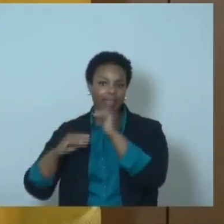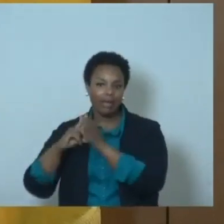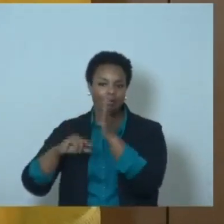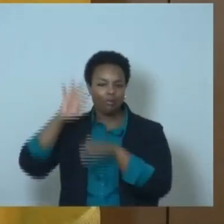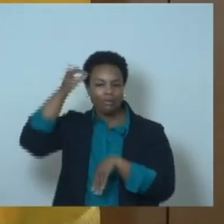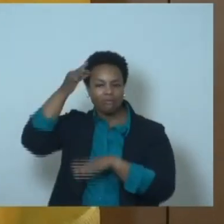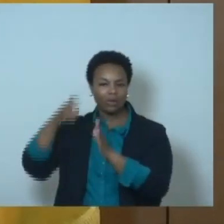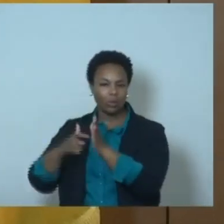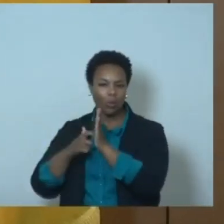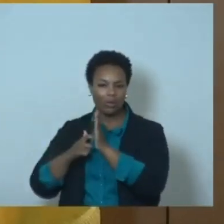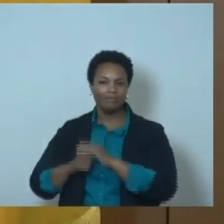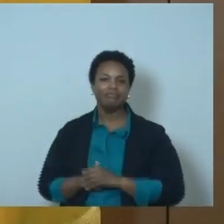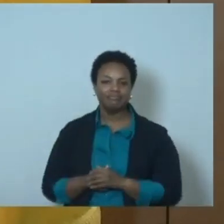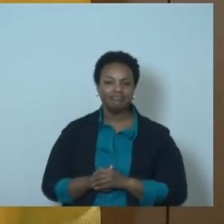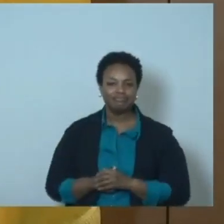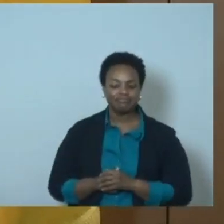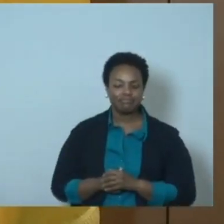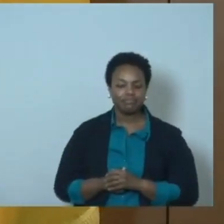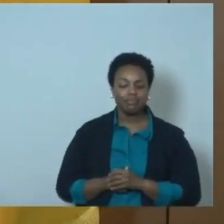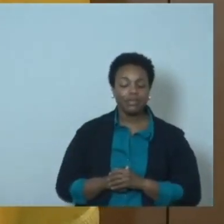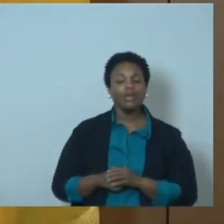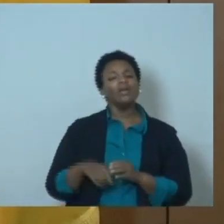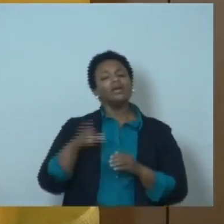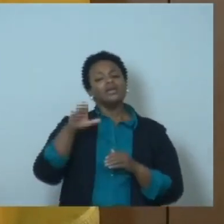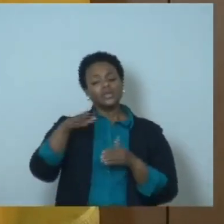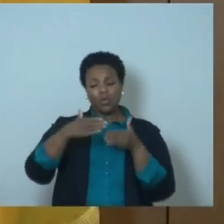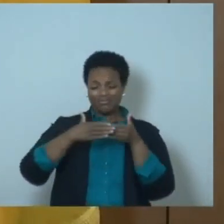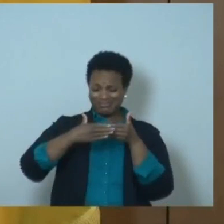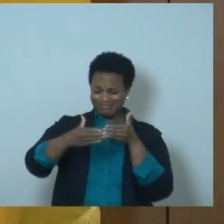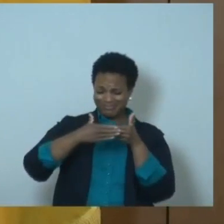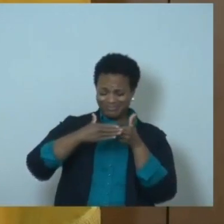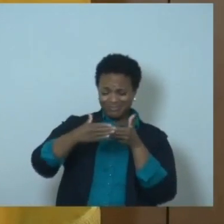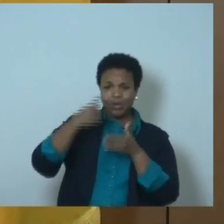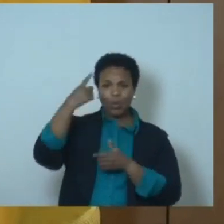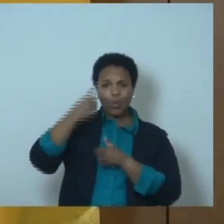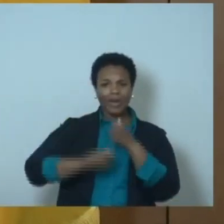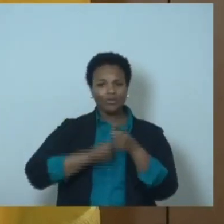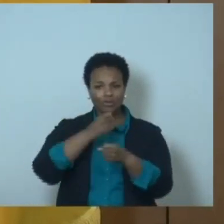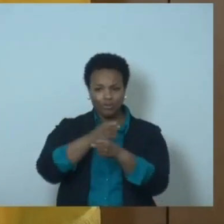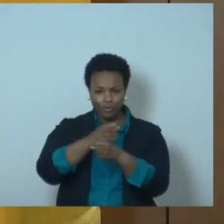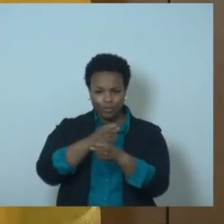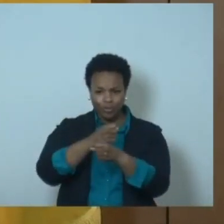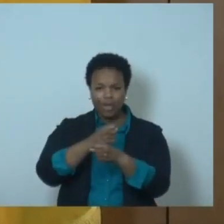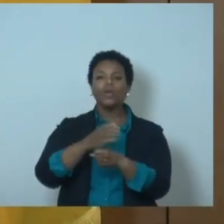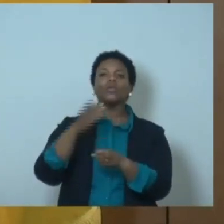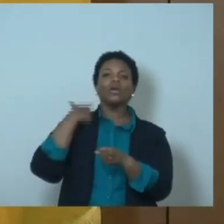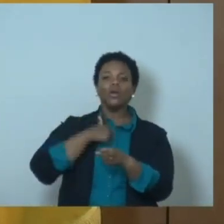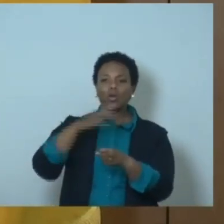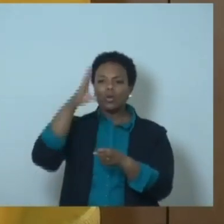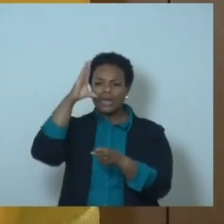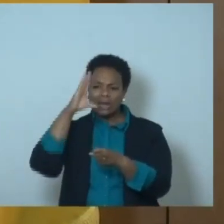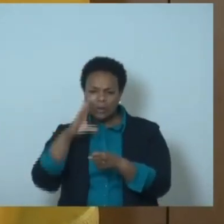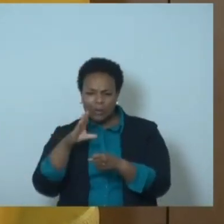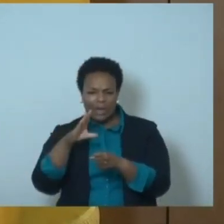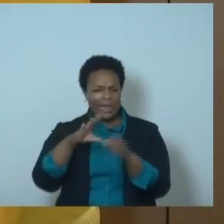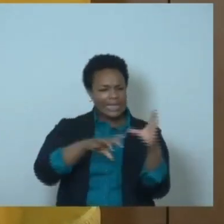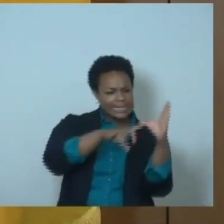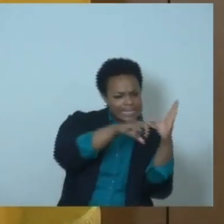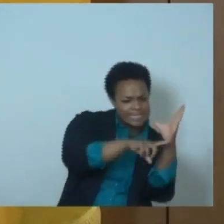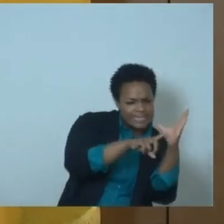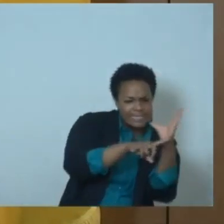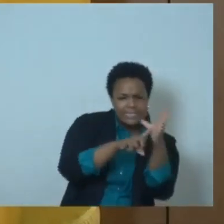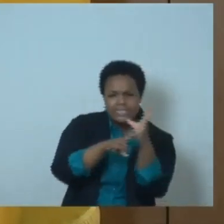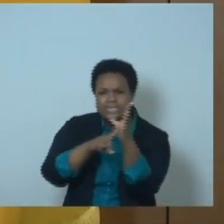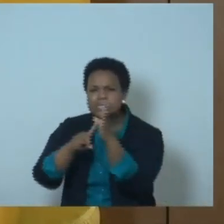Over the next year, when we really start to look at different population sectors, and we want to be wrong. I mean,